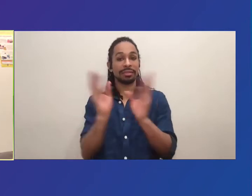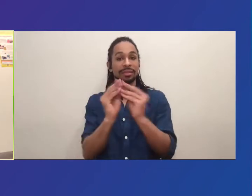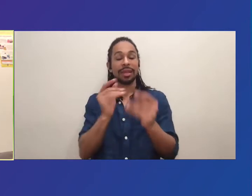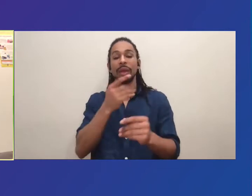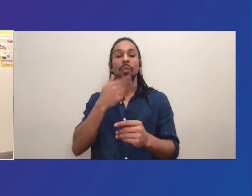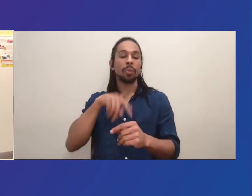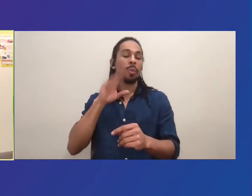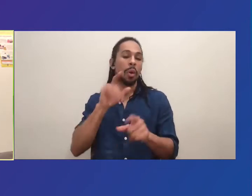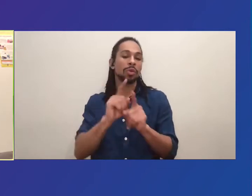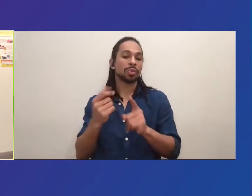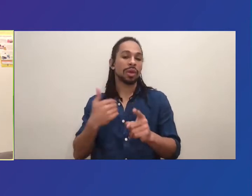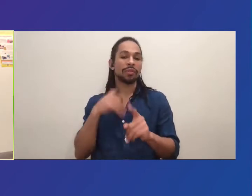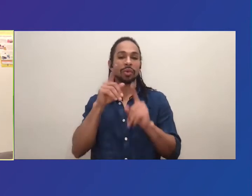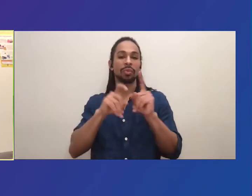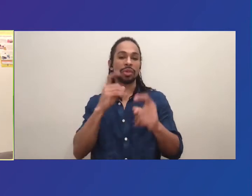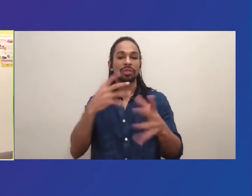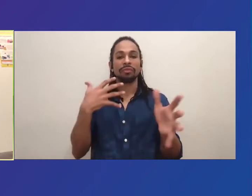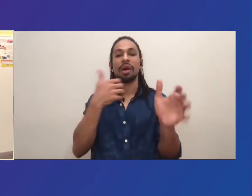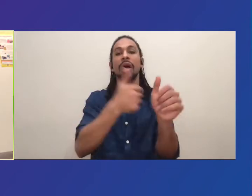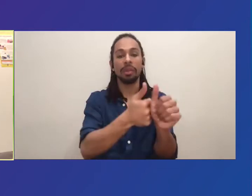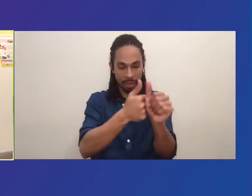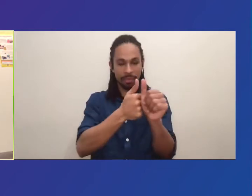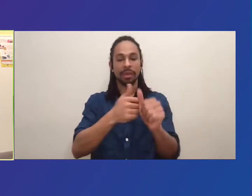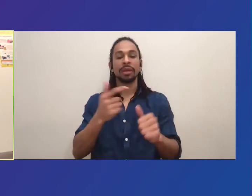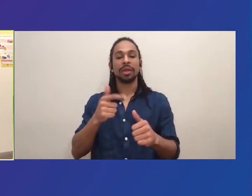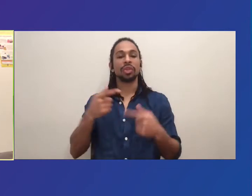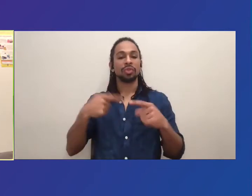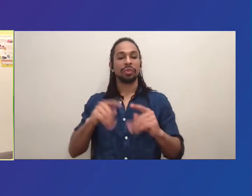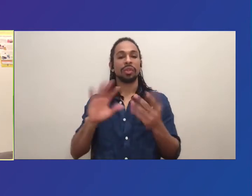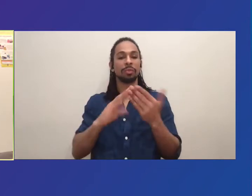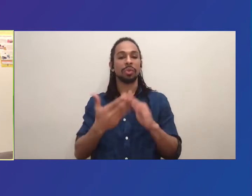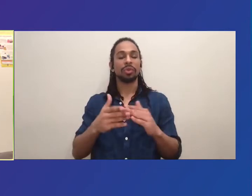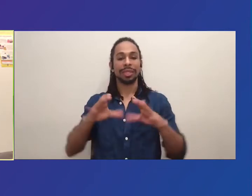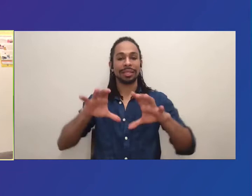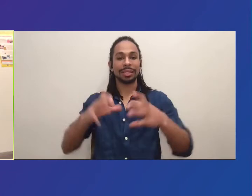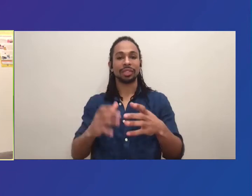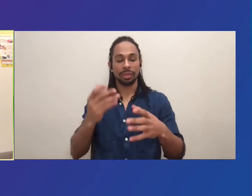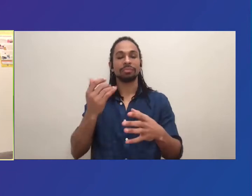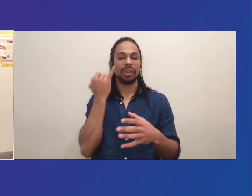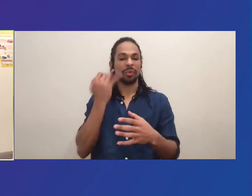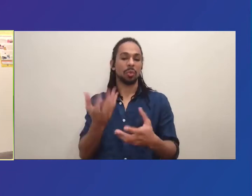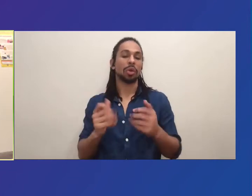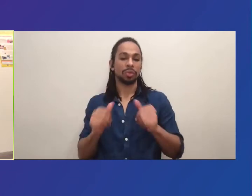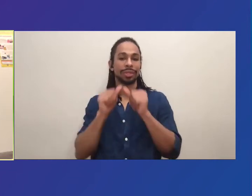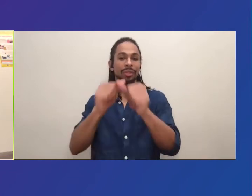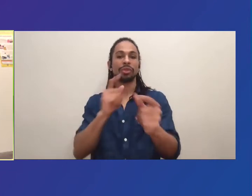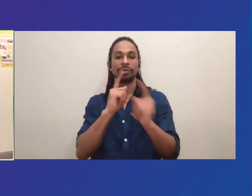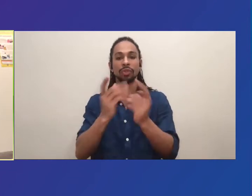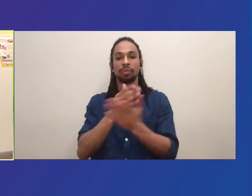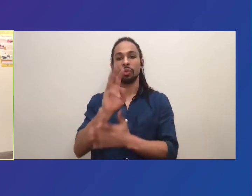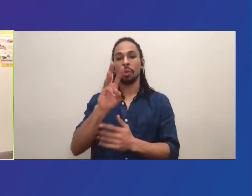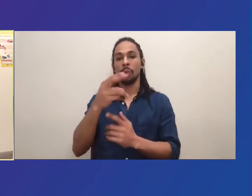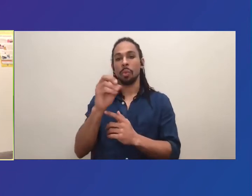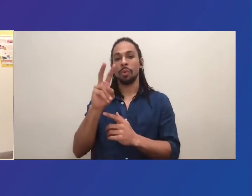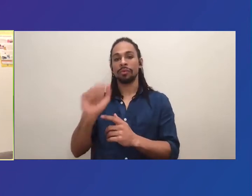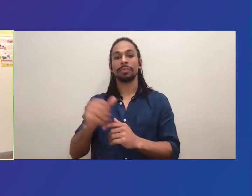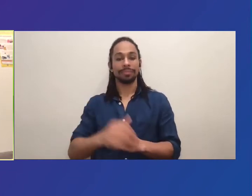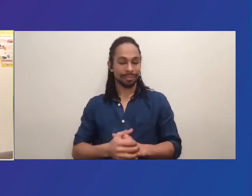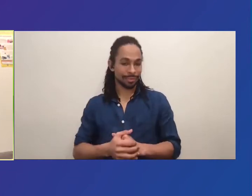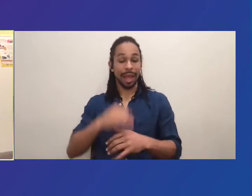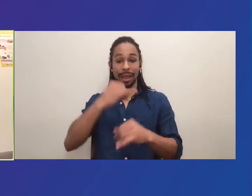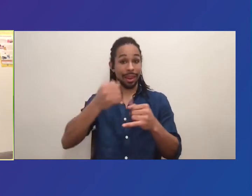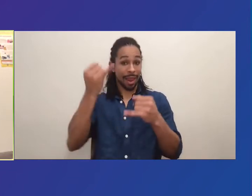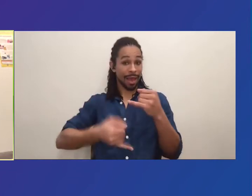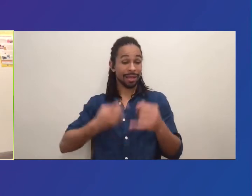community section of WOVA where we continue the conversation if desired. Lastly, we hope you will help us